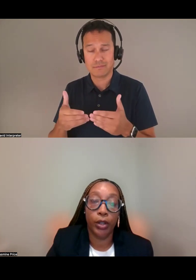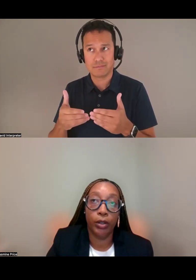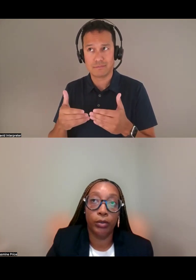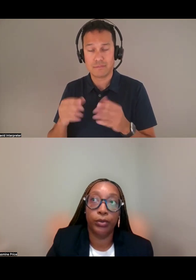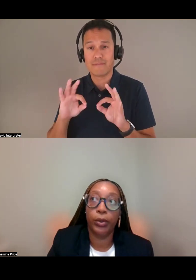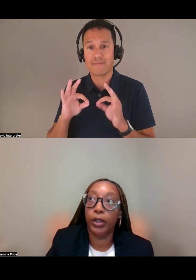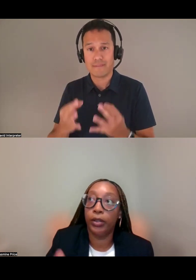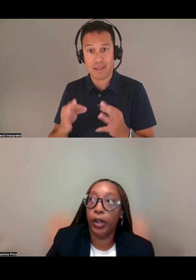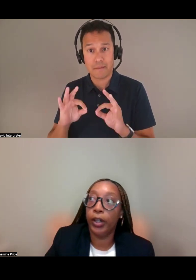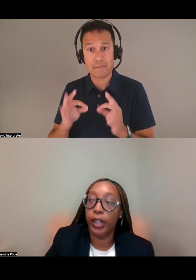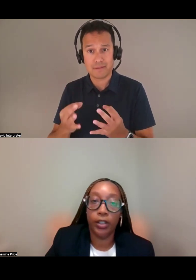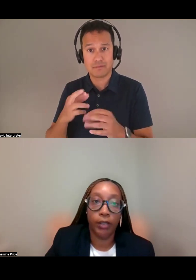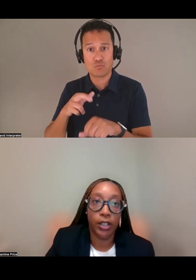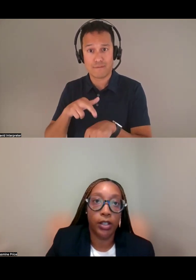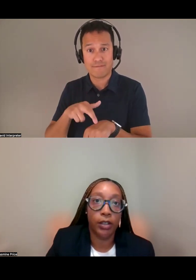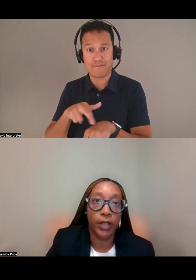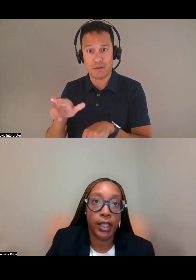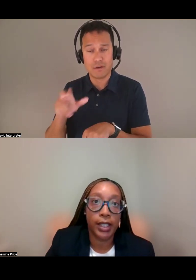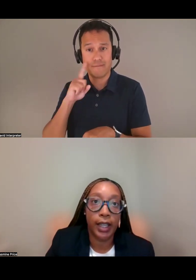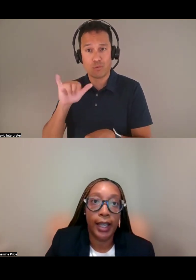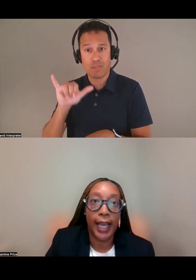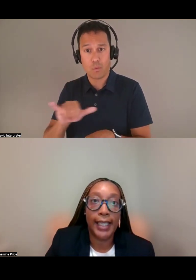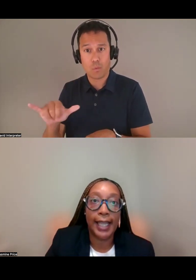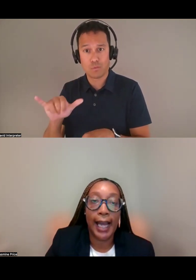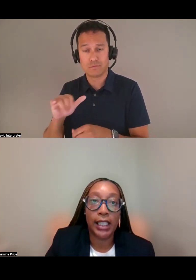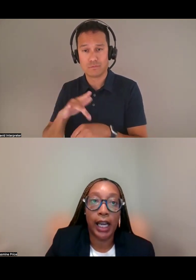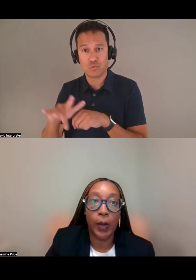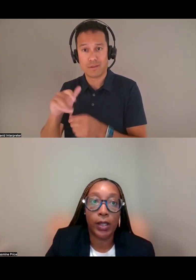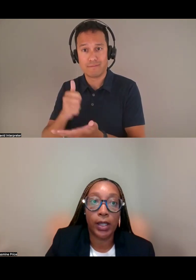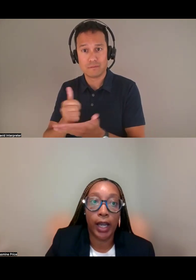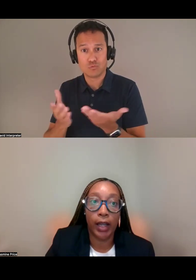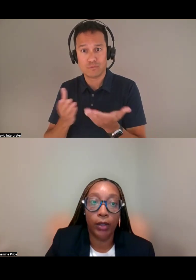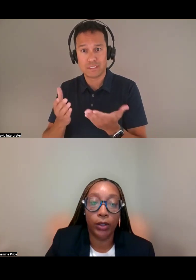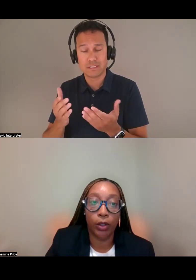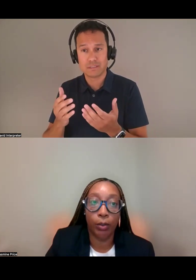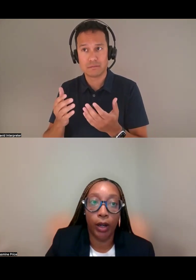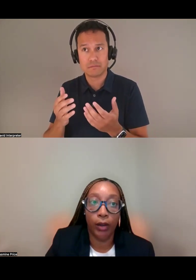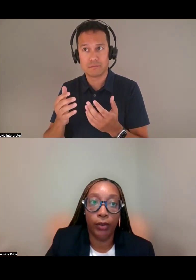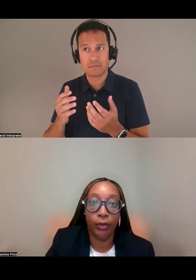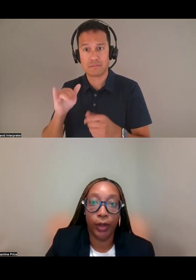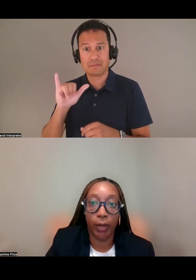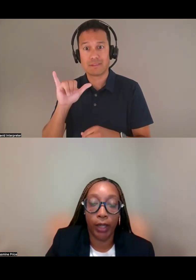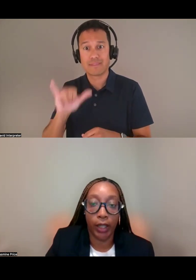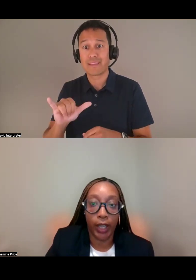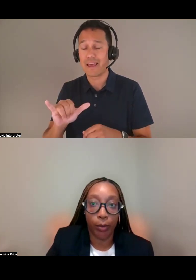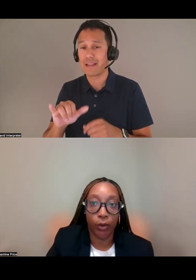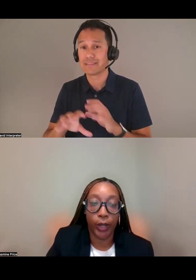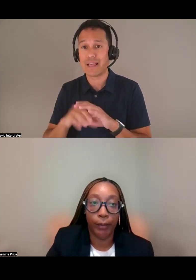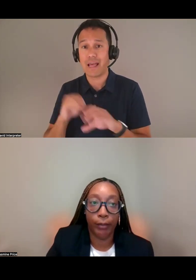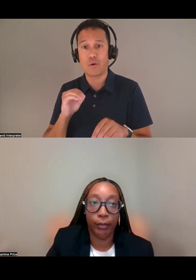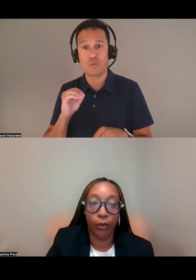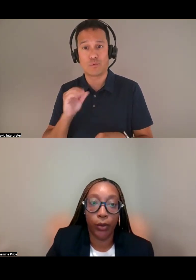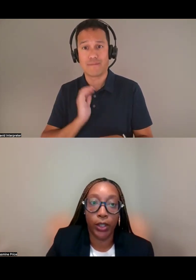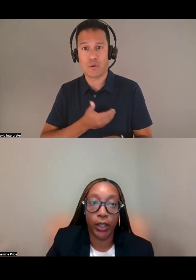referred for the early intervention services, that is actually outside of the scope of the Maryland EHDI